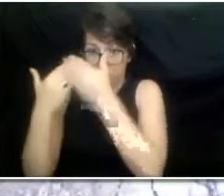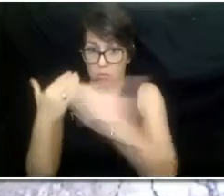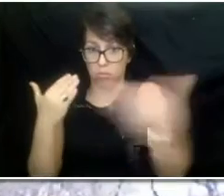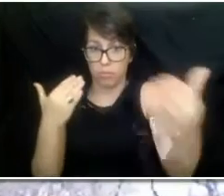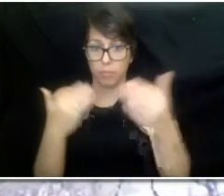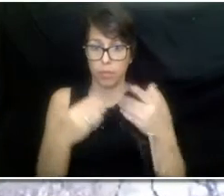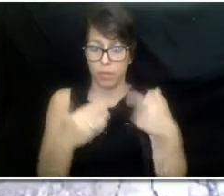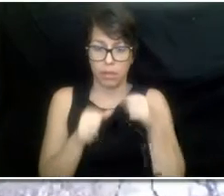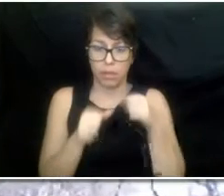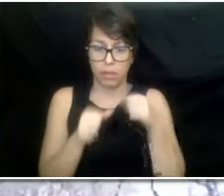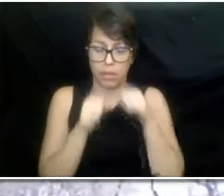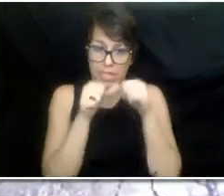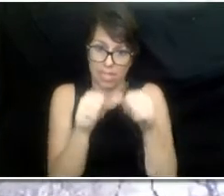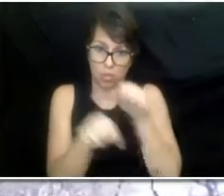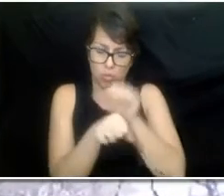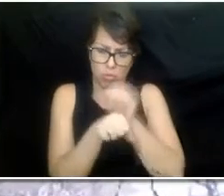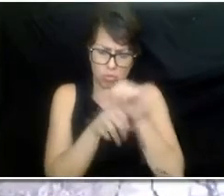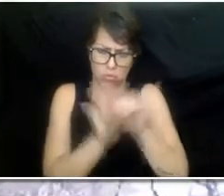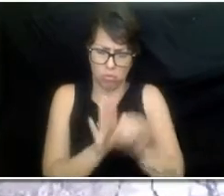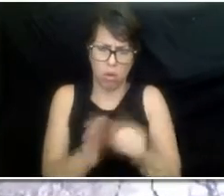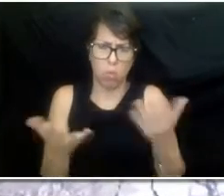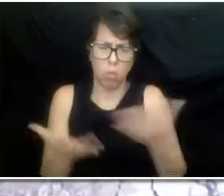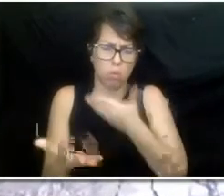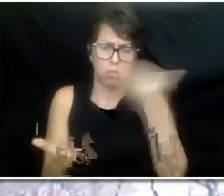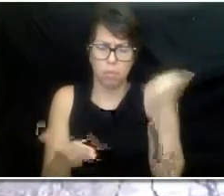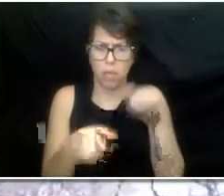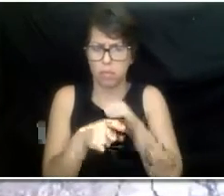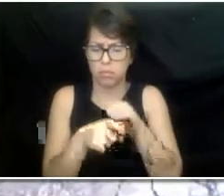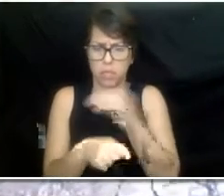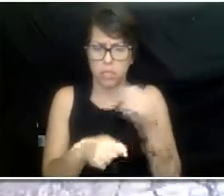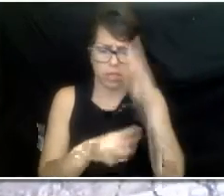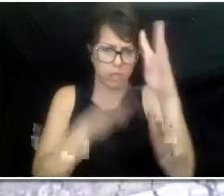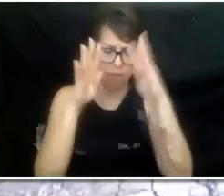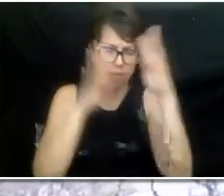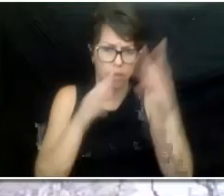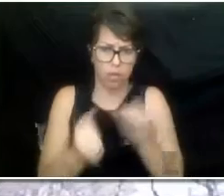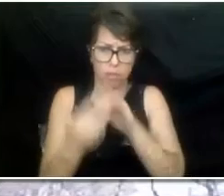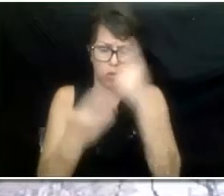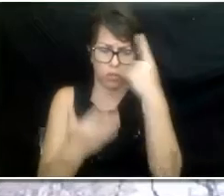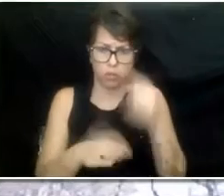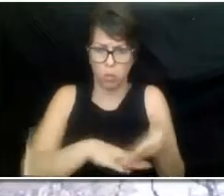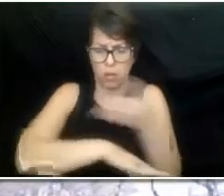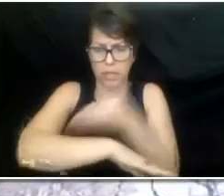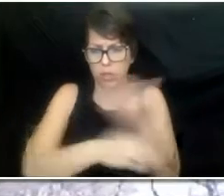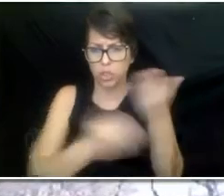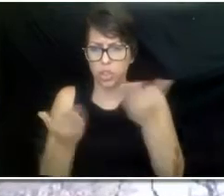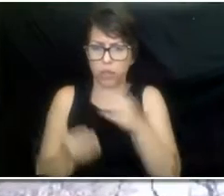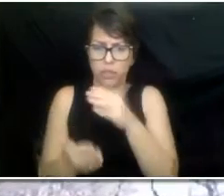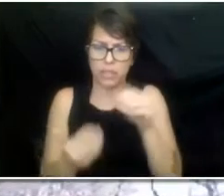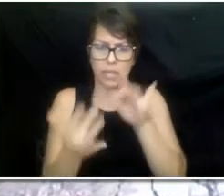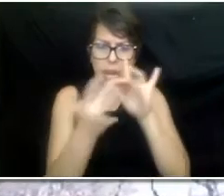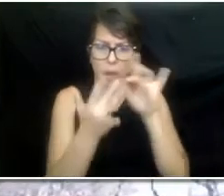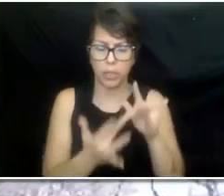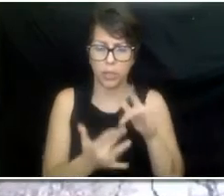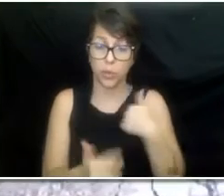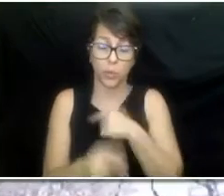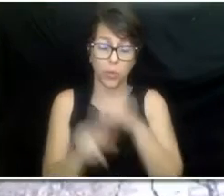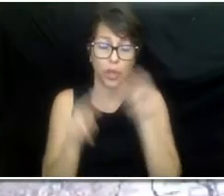Community Partners thank you for the opportunity to speak to these issues I welcome any questions you may